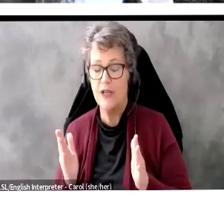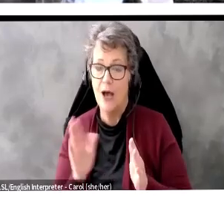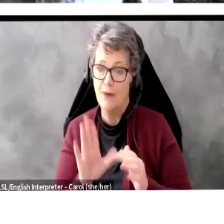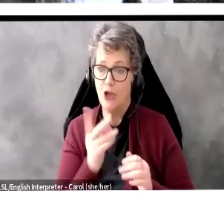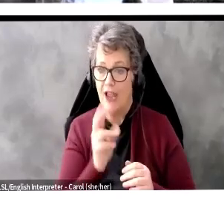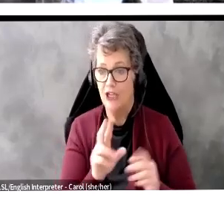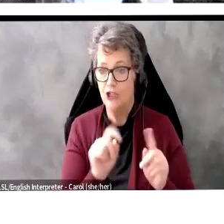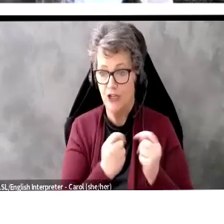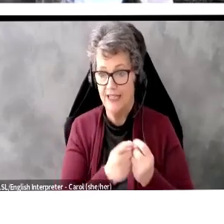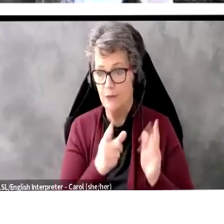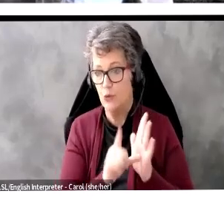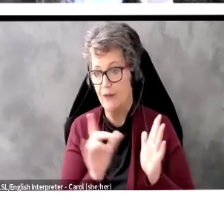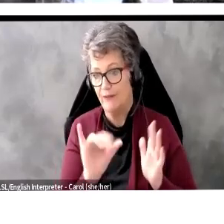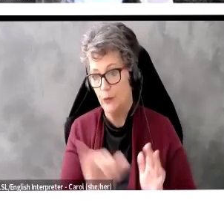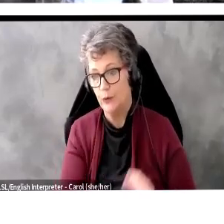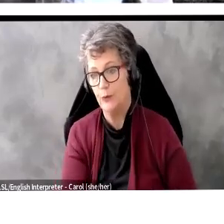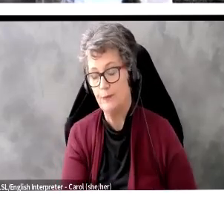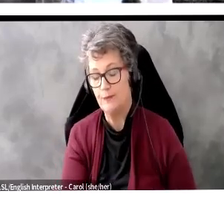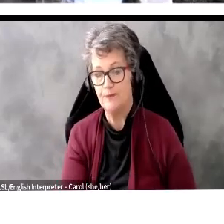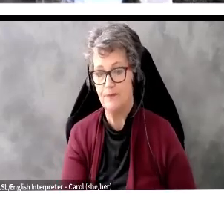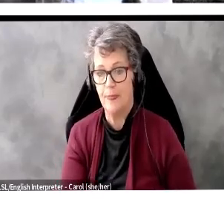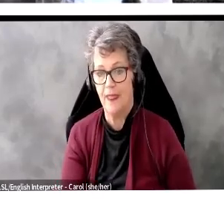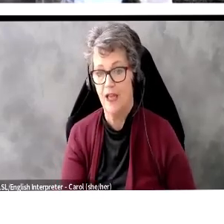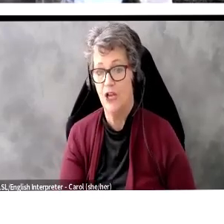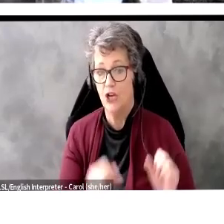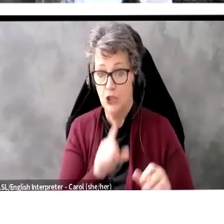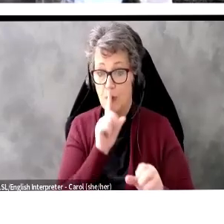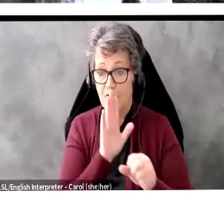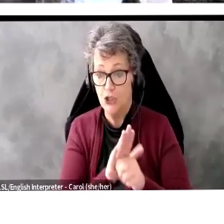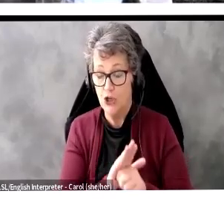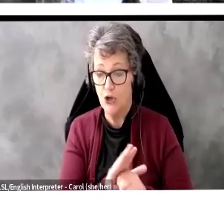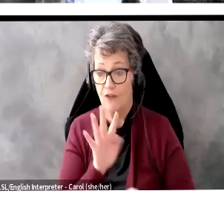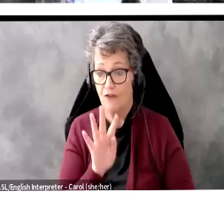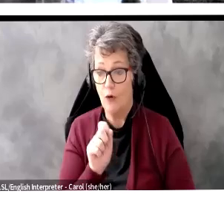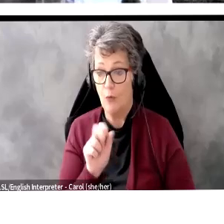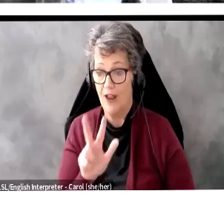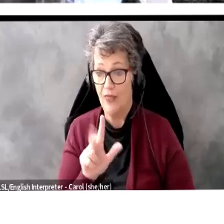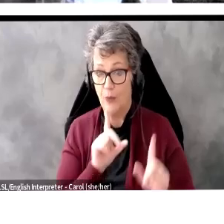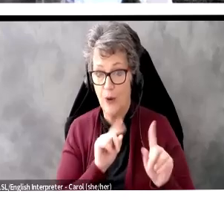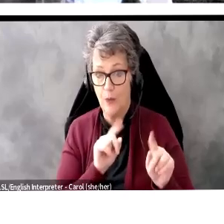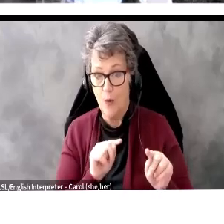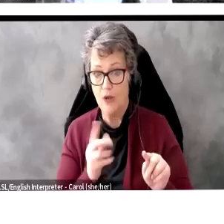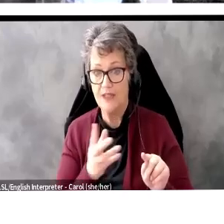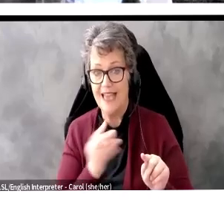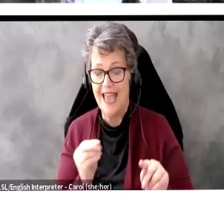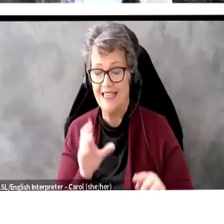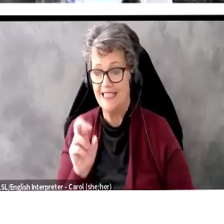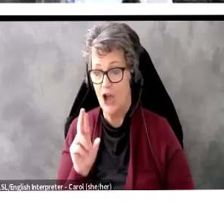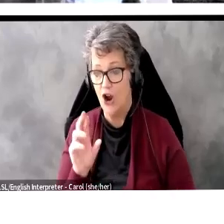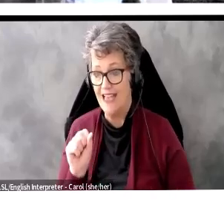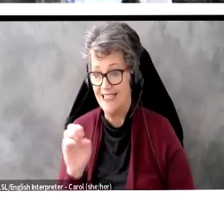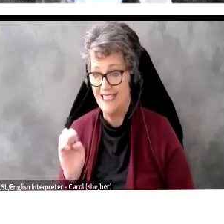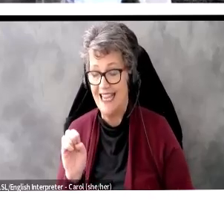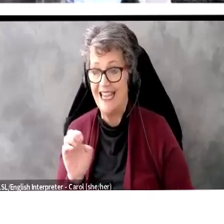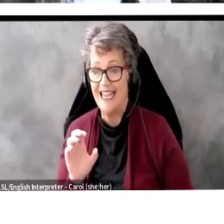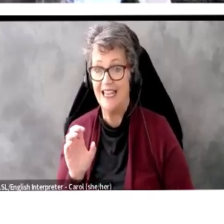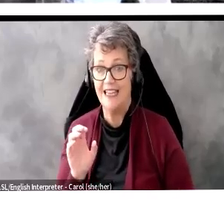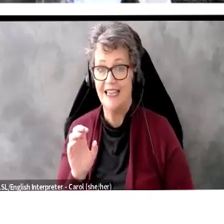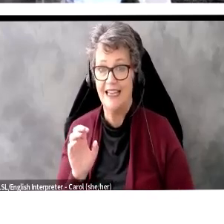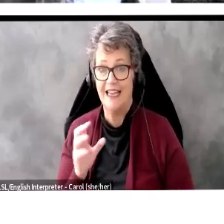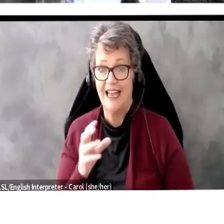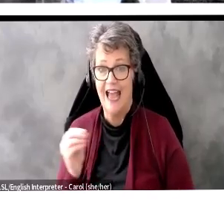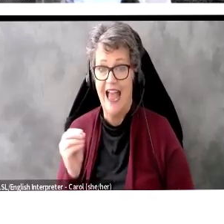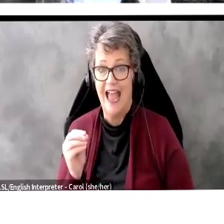HR teams. So therefore, you can ensure that your 4.3 reports and your CRSE and E reports are